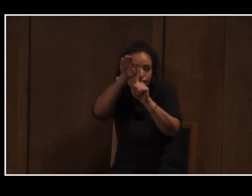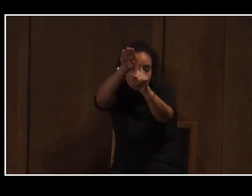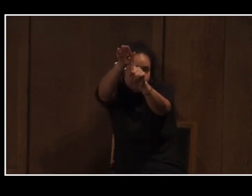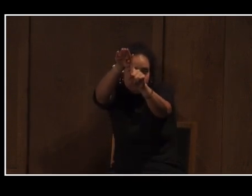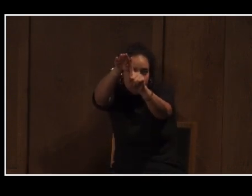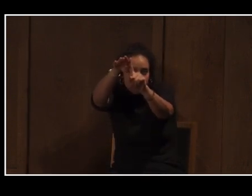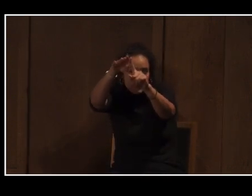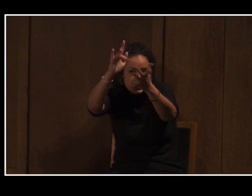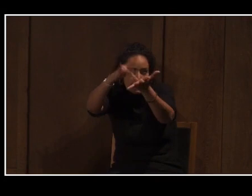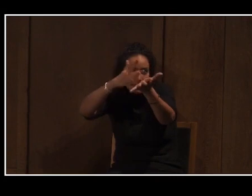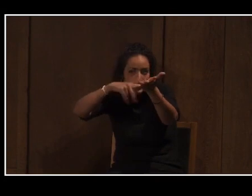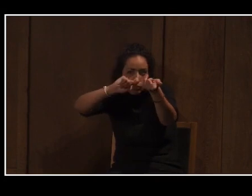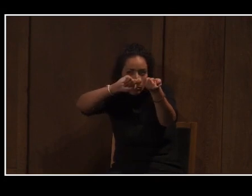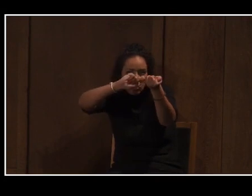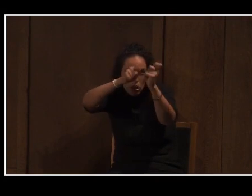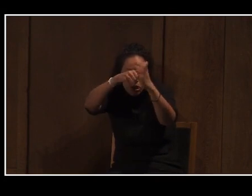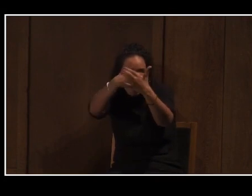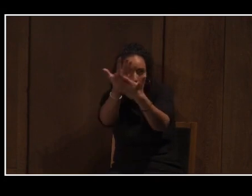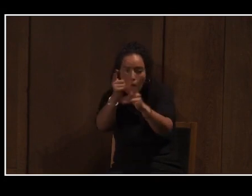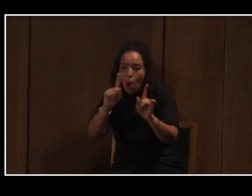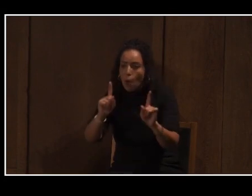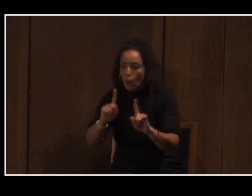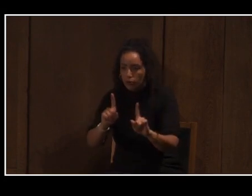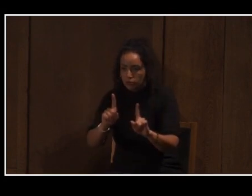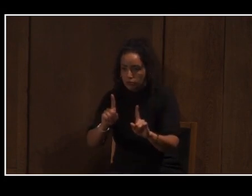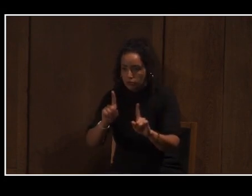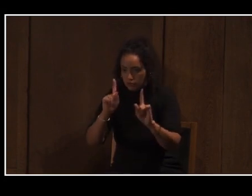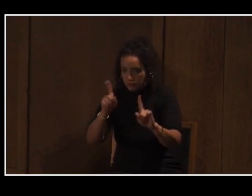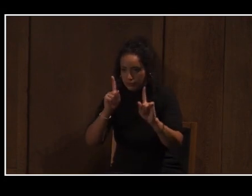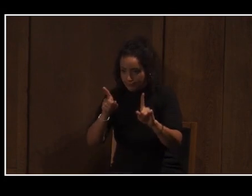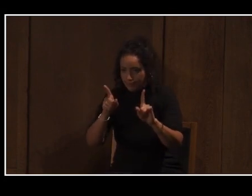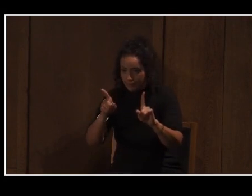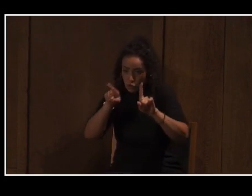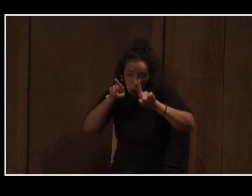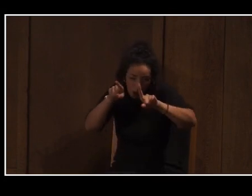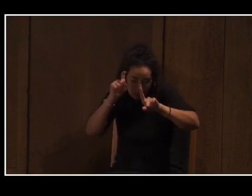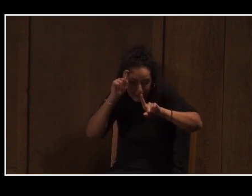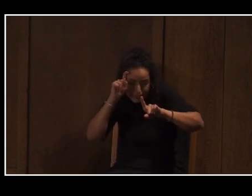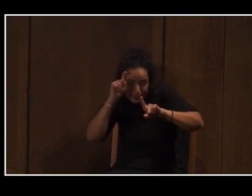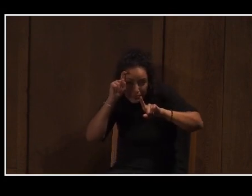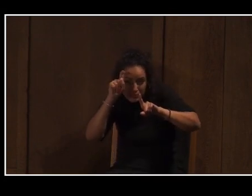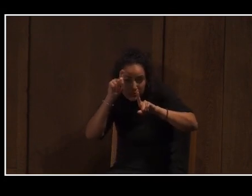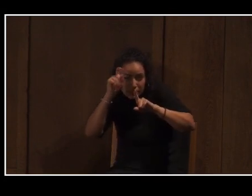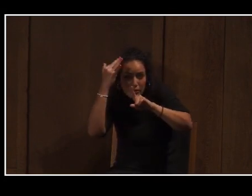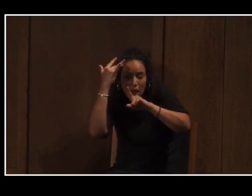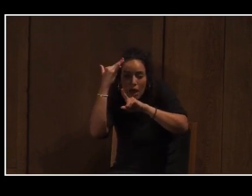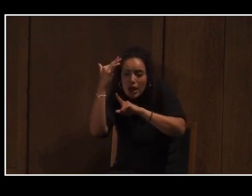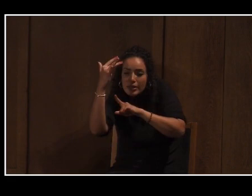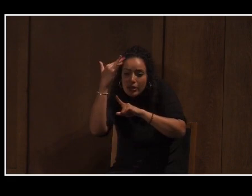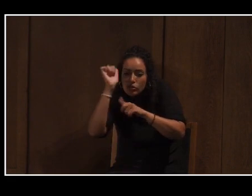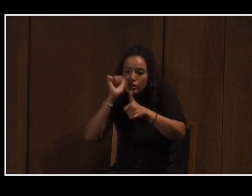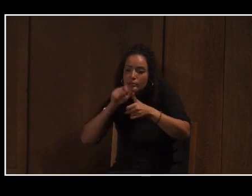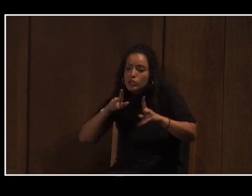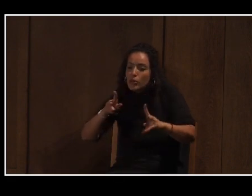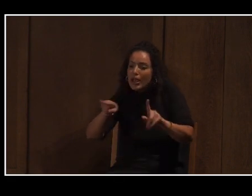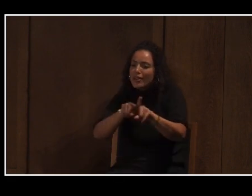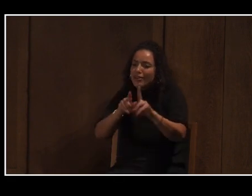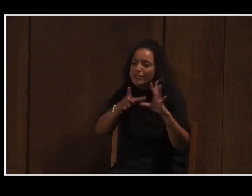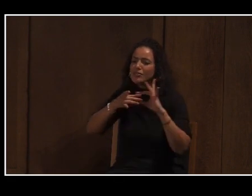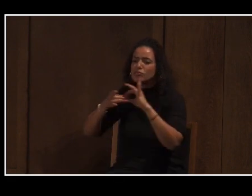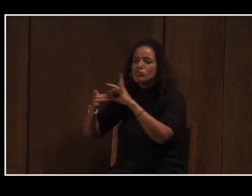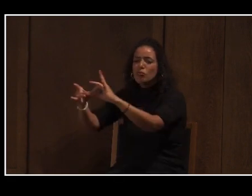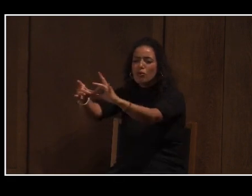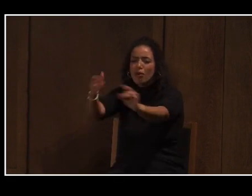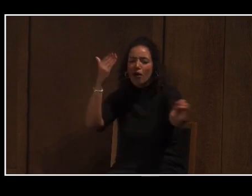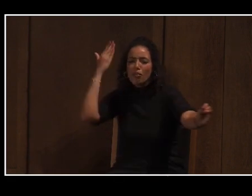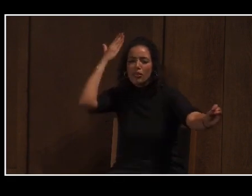a sense of, like, it's ideology in the best of ways, it is dreaming together in the best of ways,